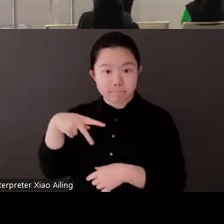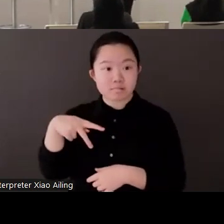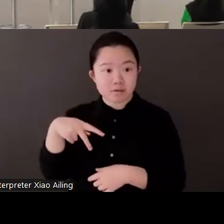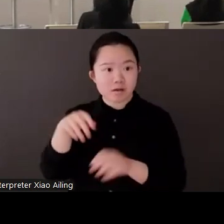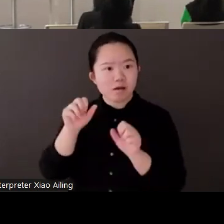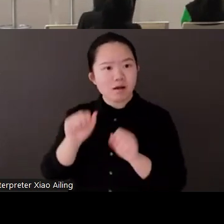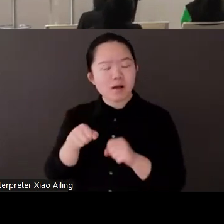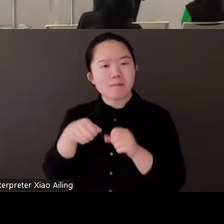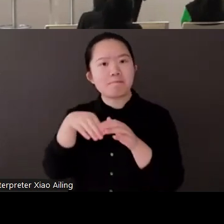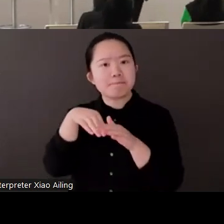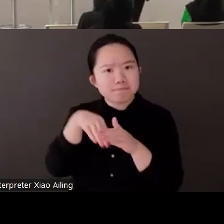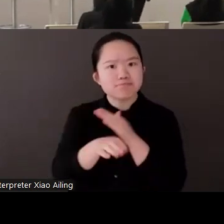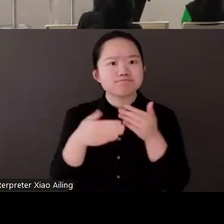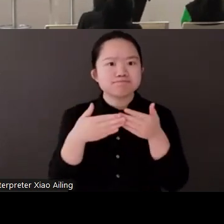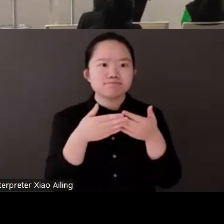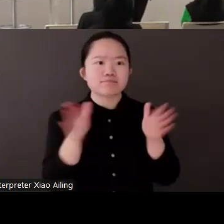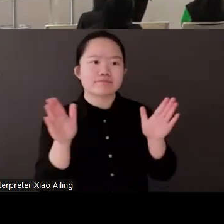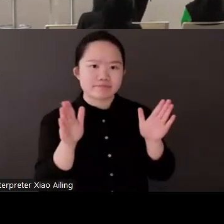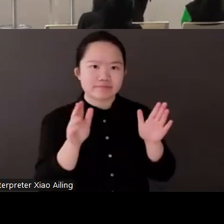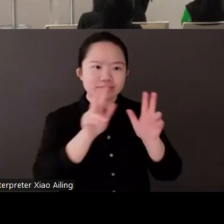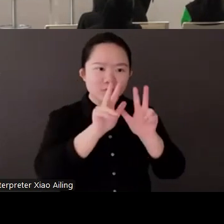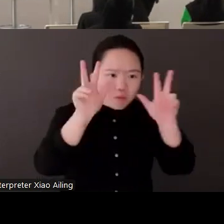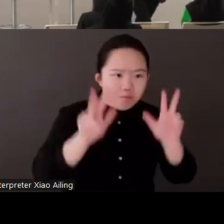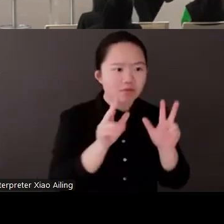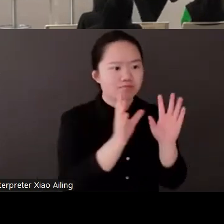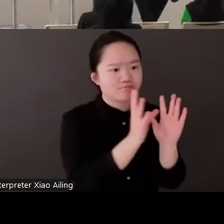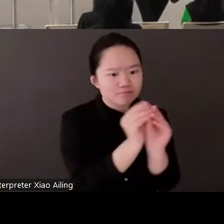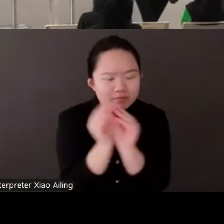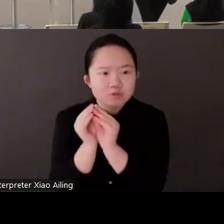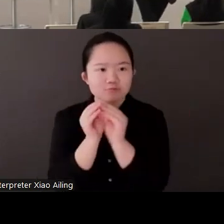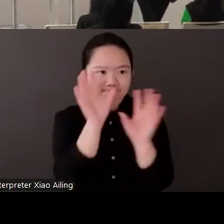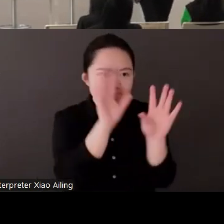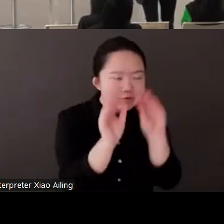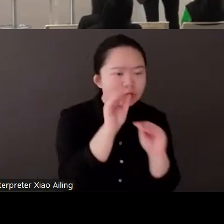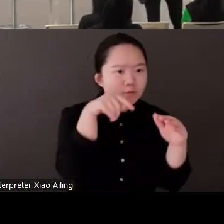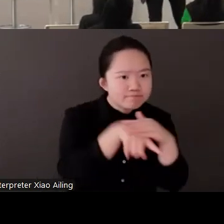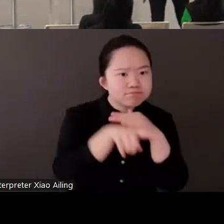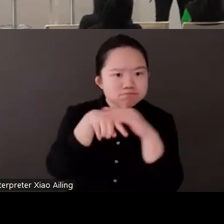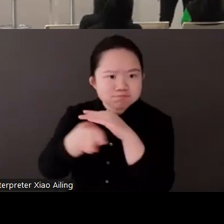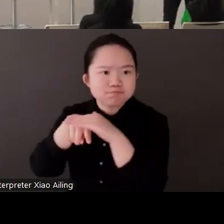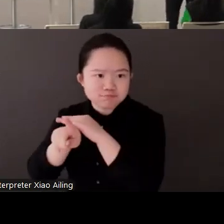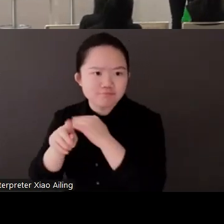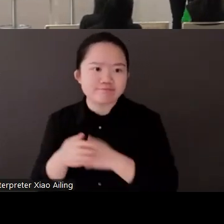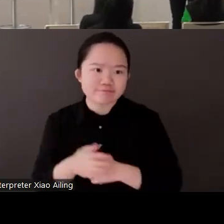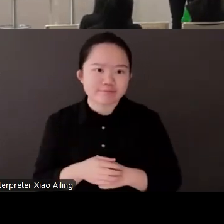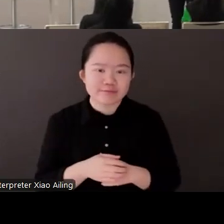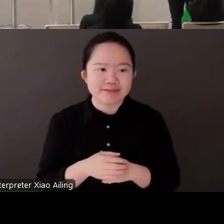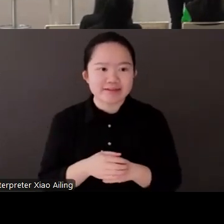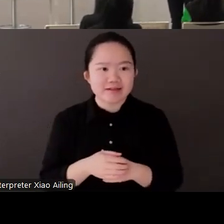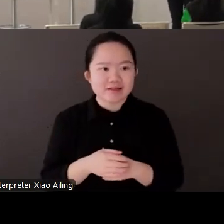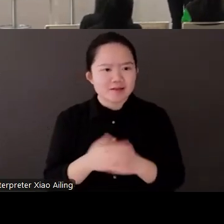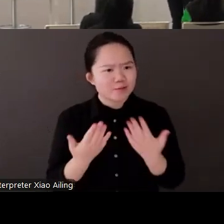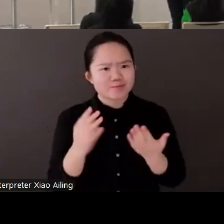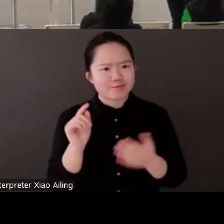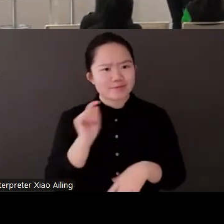so discount on certifications. And a certification is a great thing as well. I